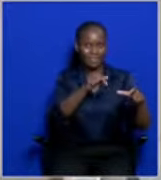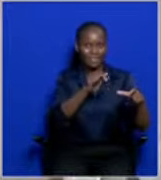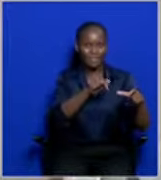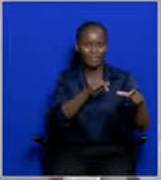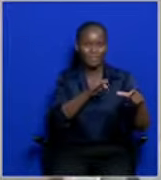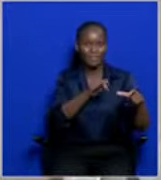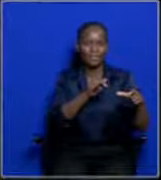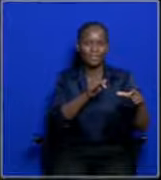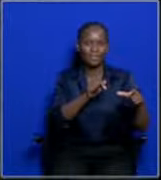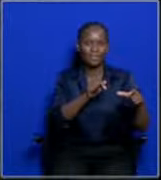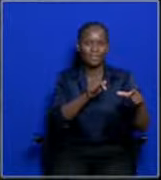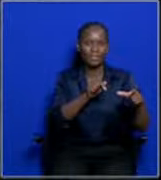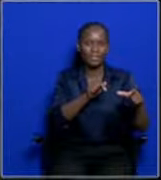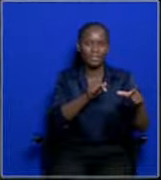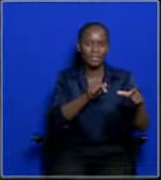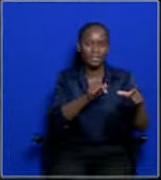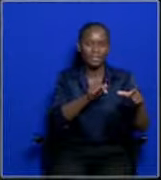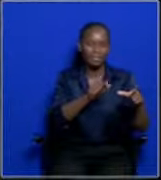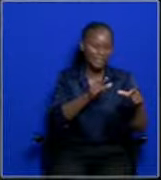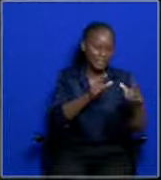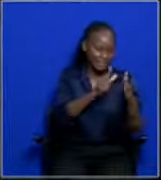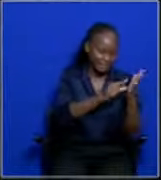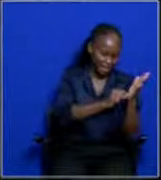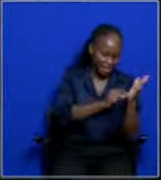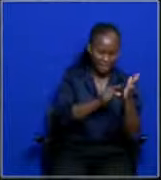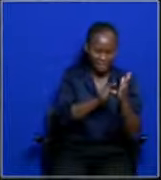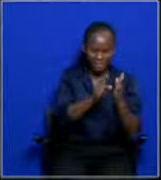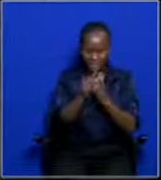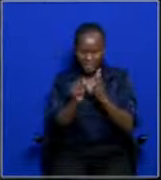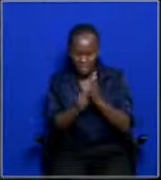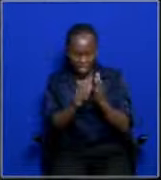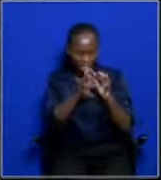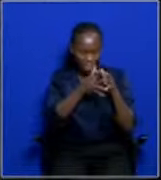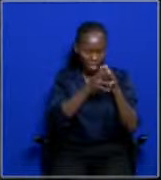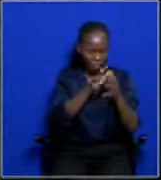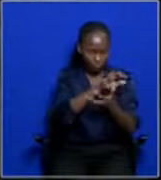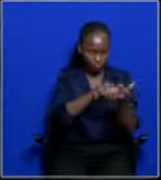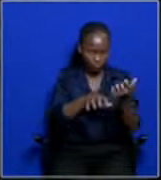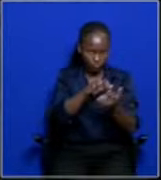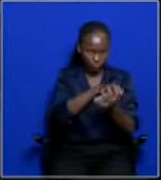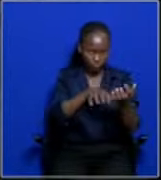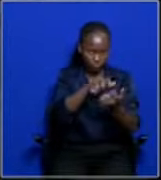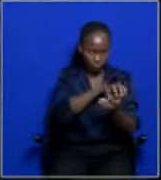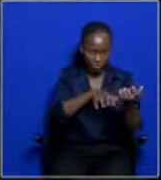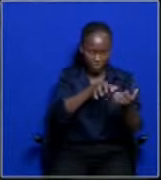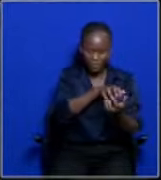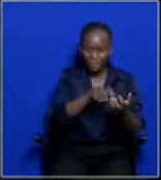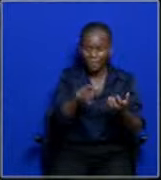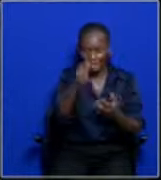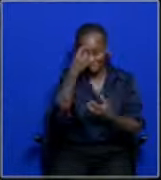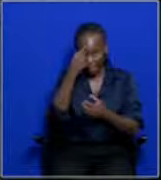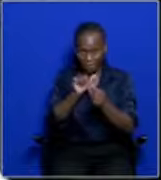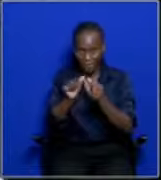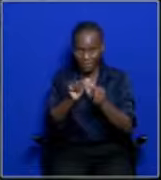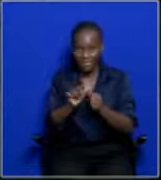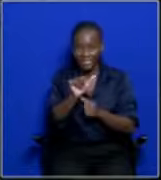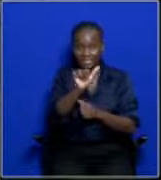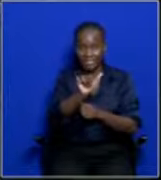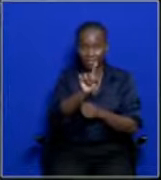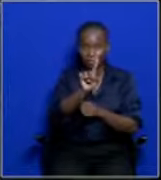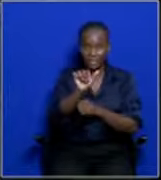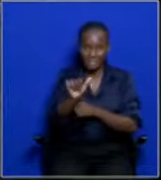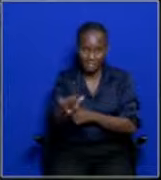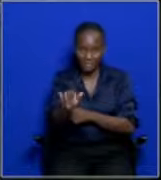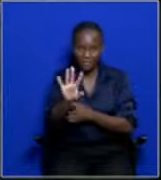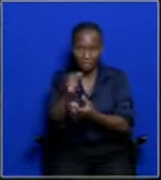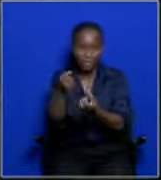date or the start or end of one message. So if 616, I think, supports his version, it would only be